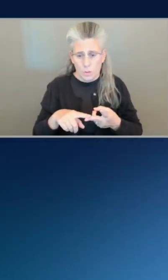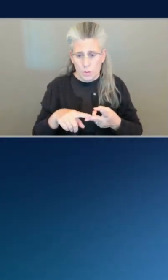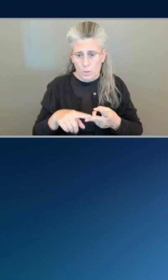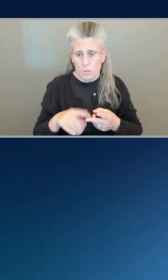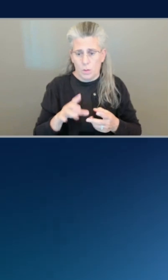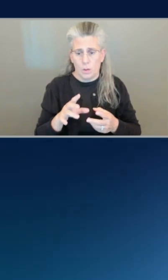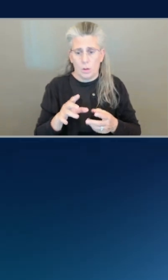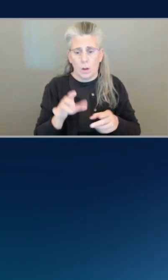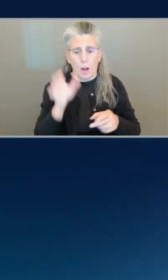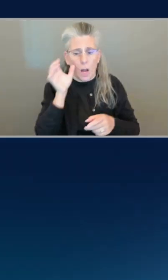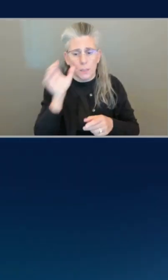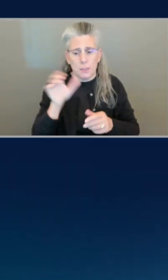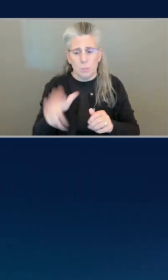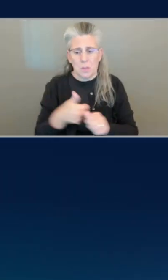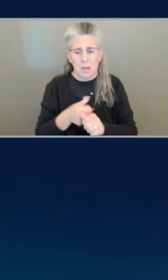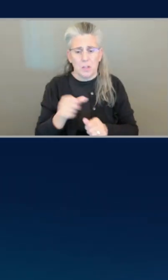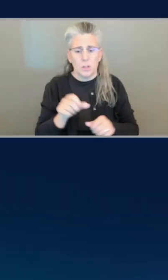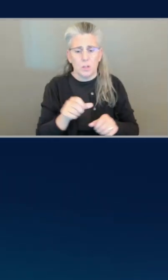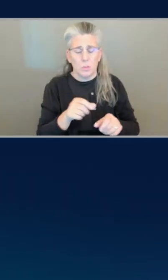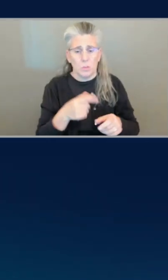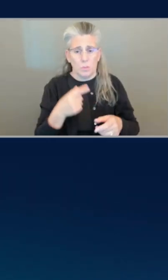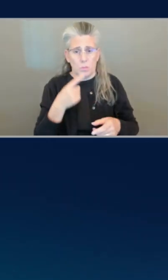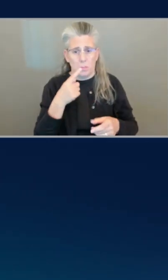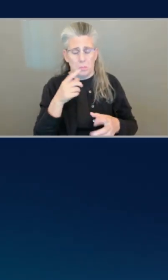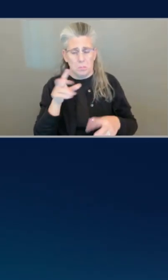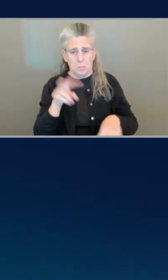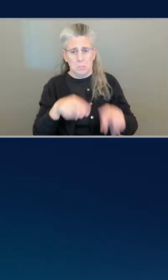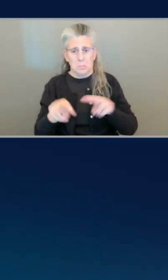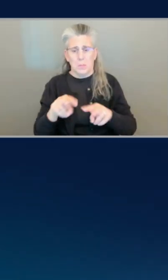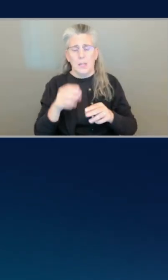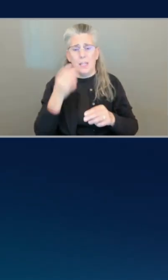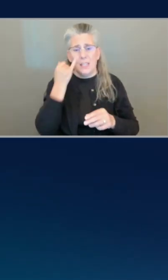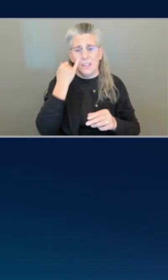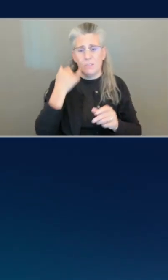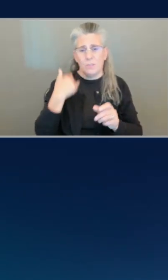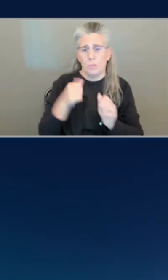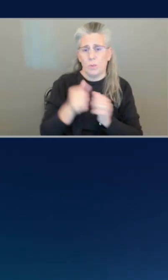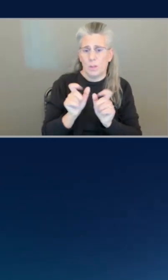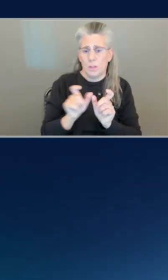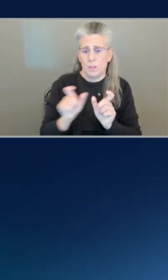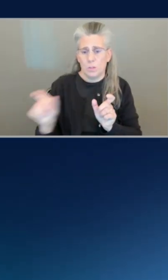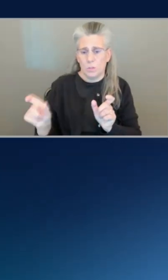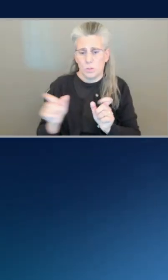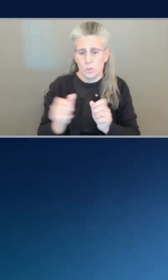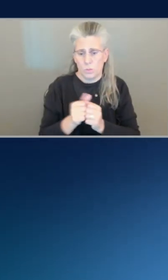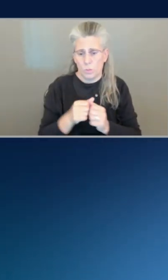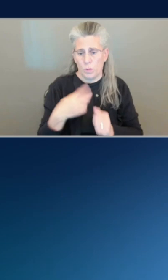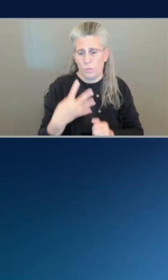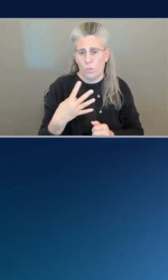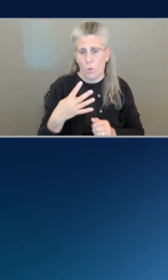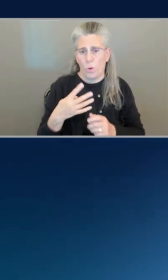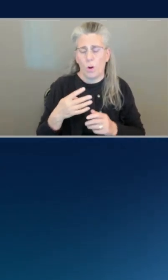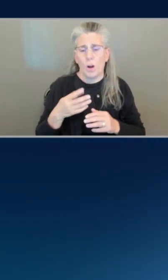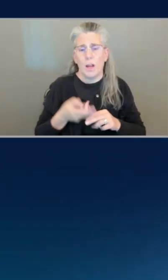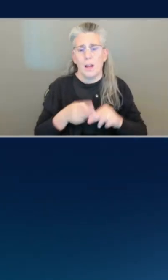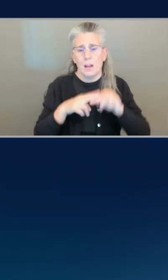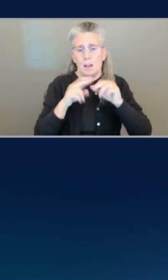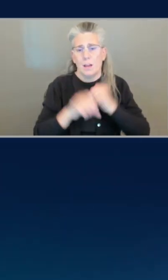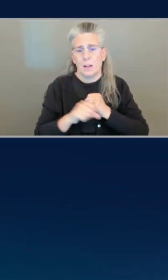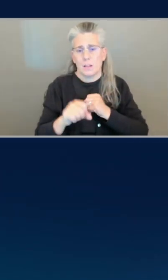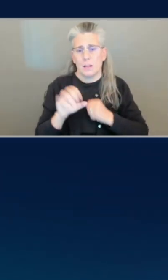saying, okay, if I have an instance which has 4 accelerators, but I'm only using 2, can I maximize my